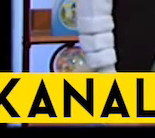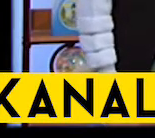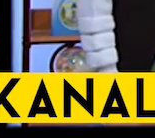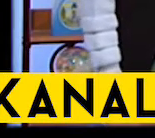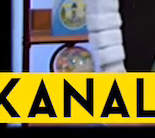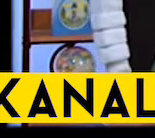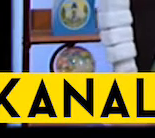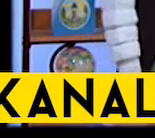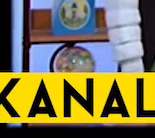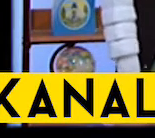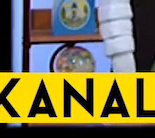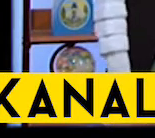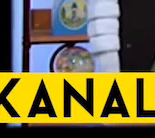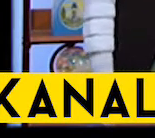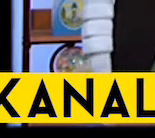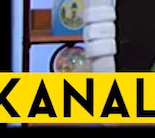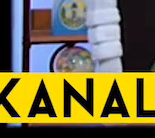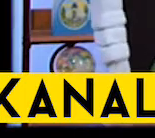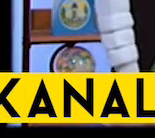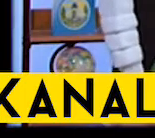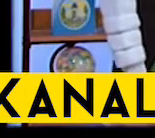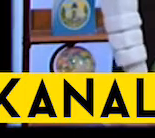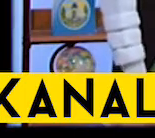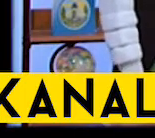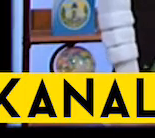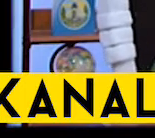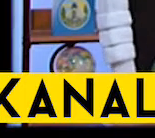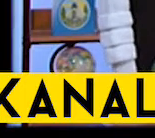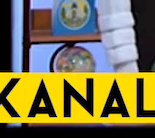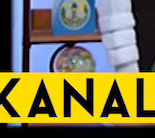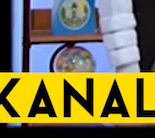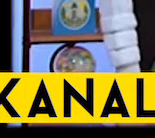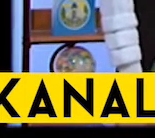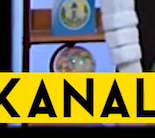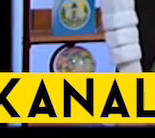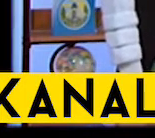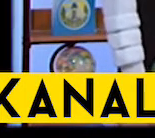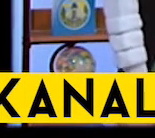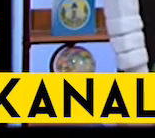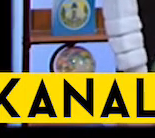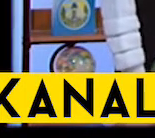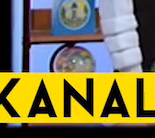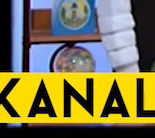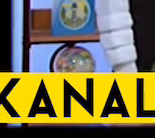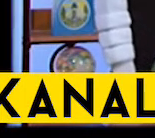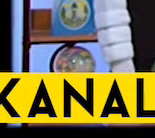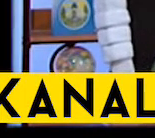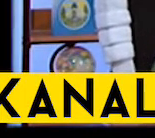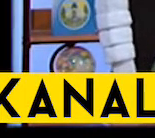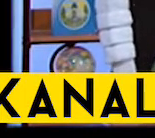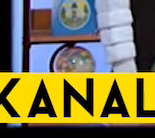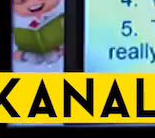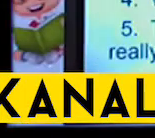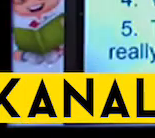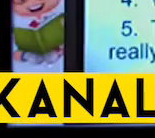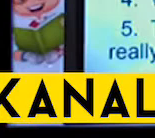are going to use adverbs. So your task will be to complete the